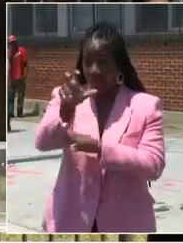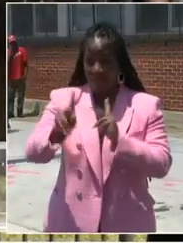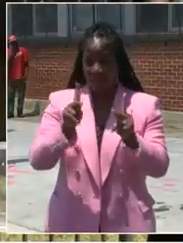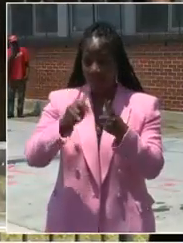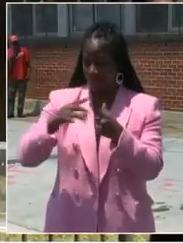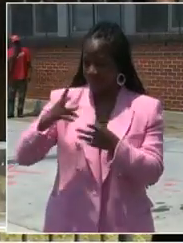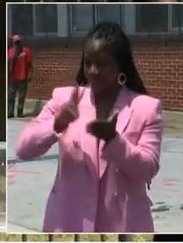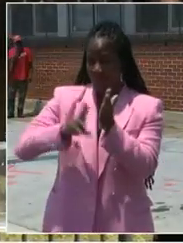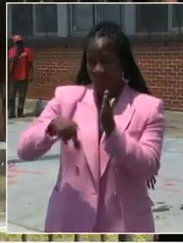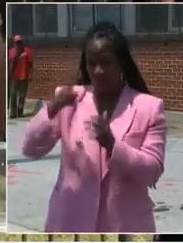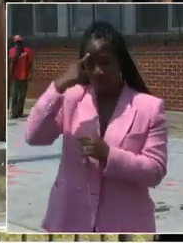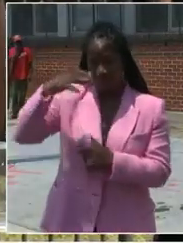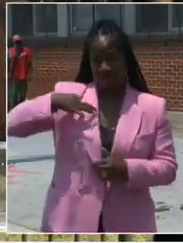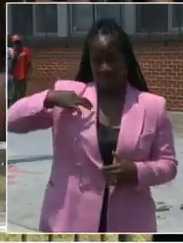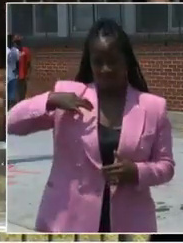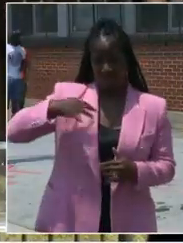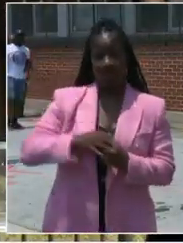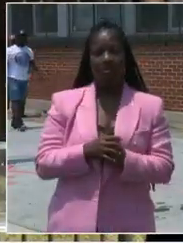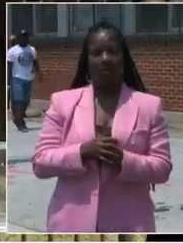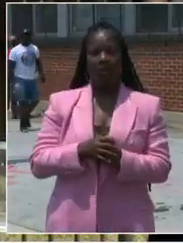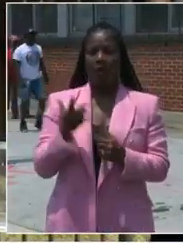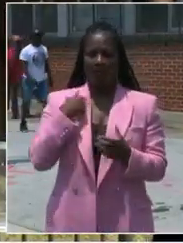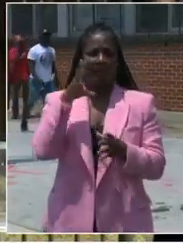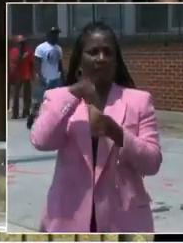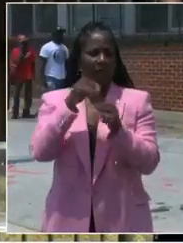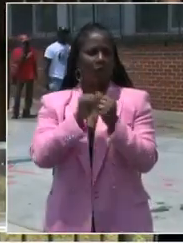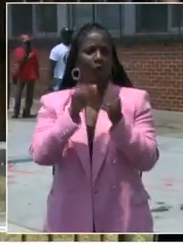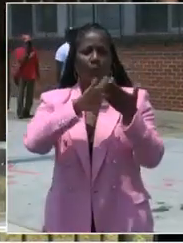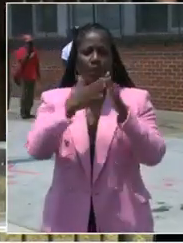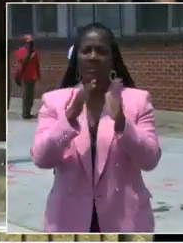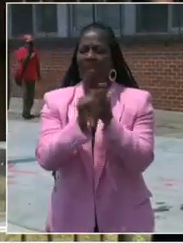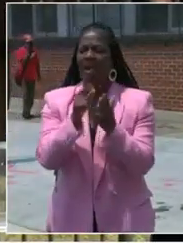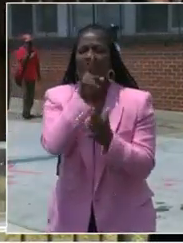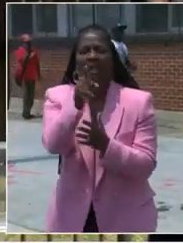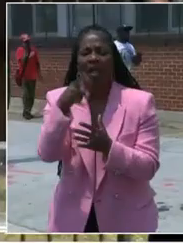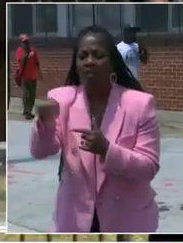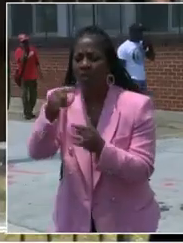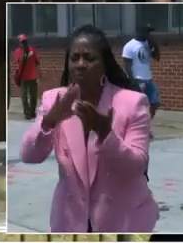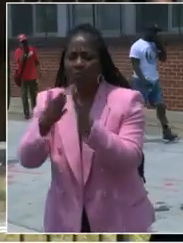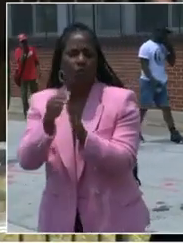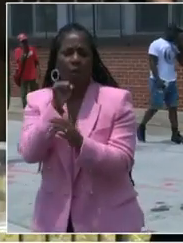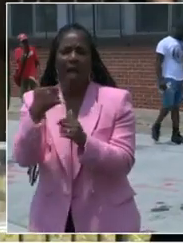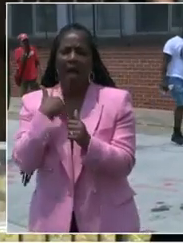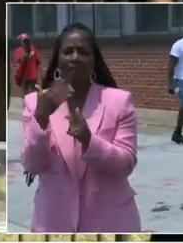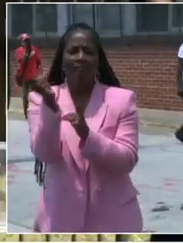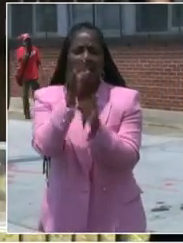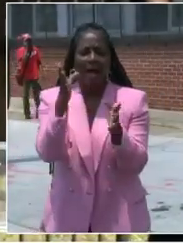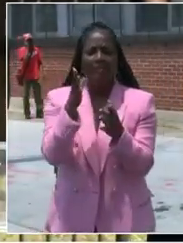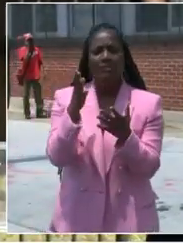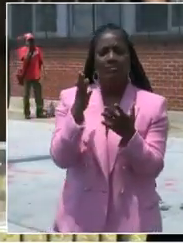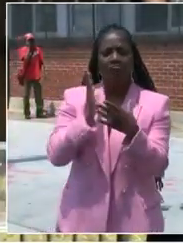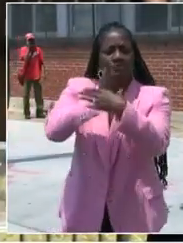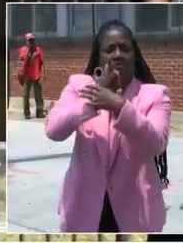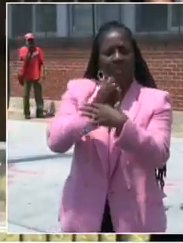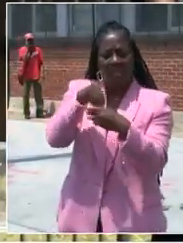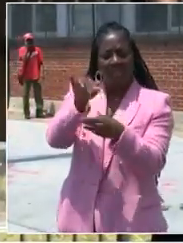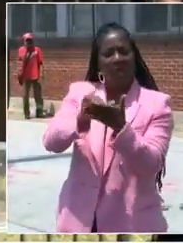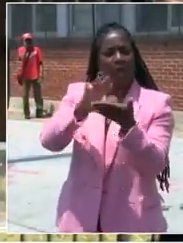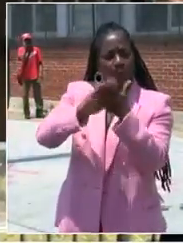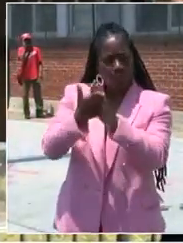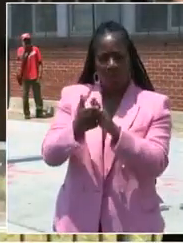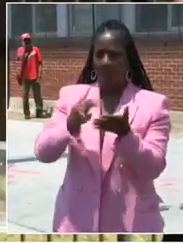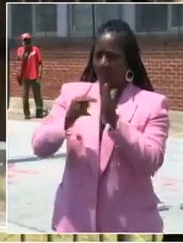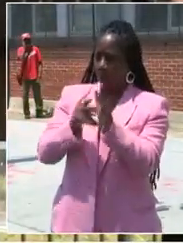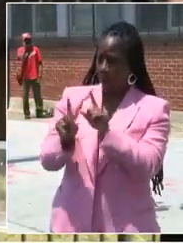volunteers. We've been in communities that we call pocket communities that may not have a violence intervention partner in that community, going